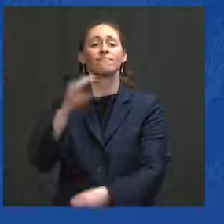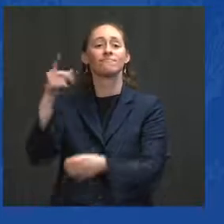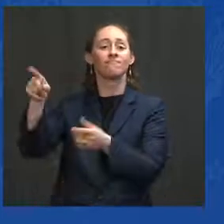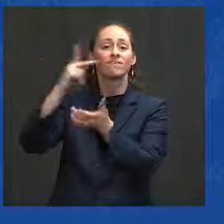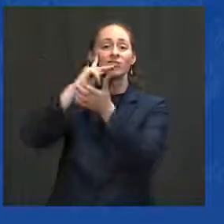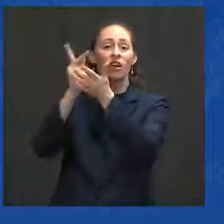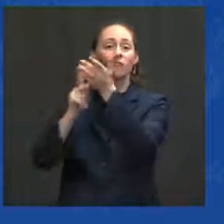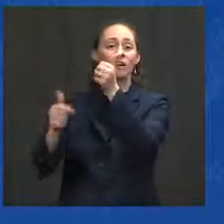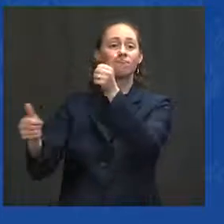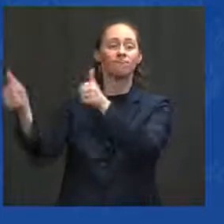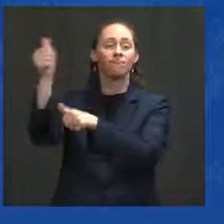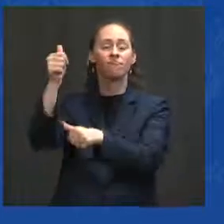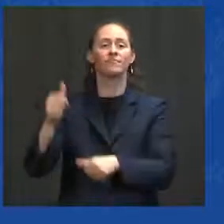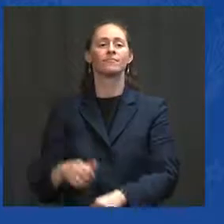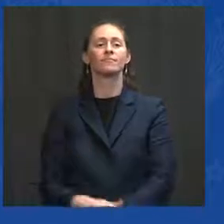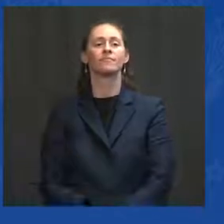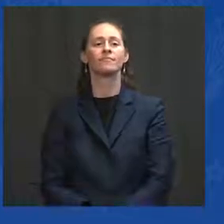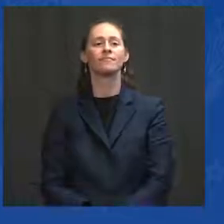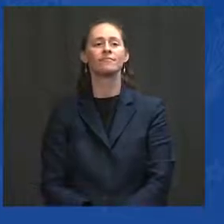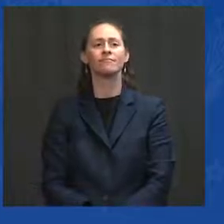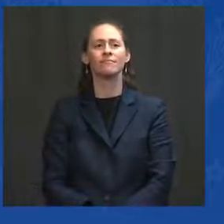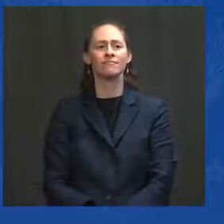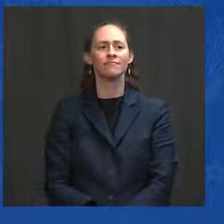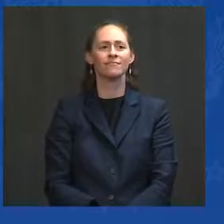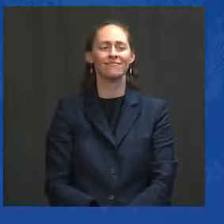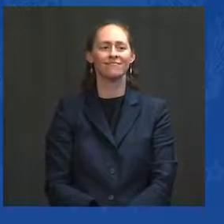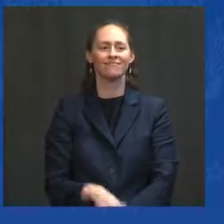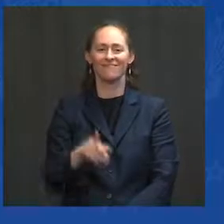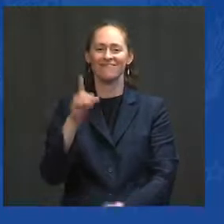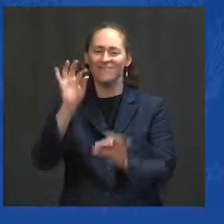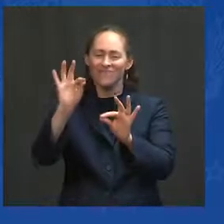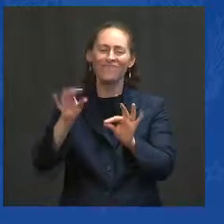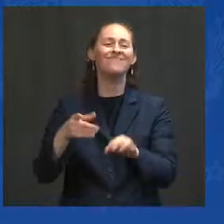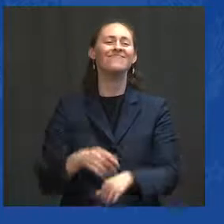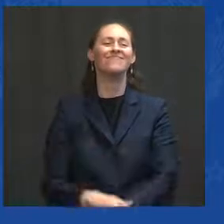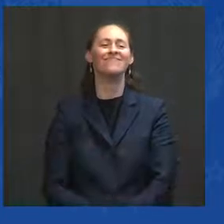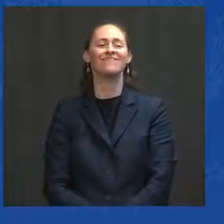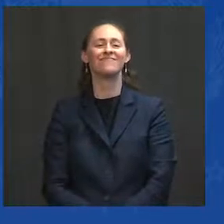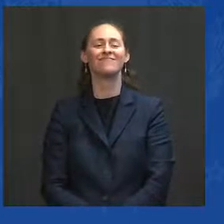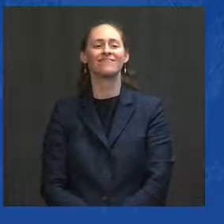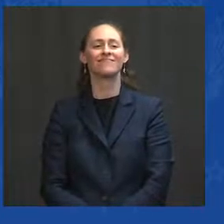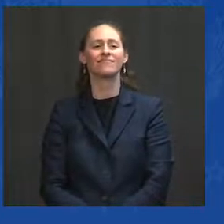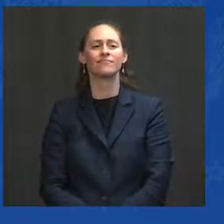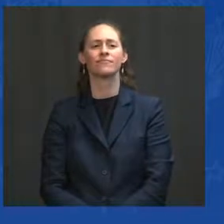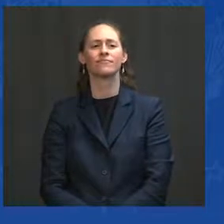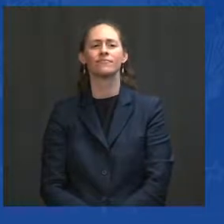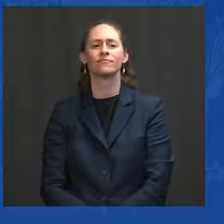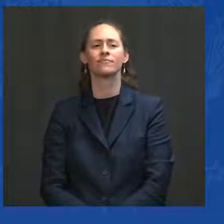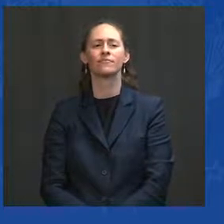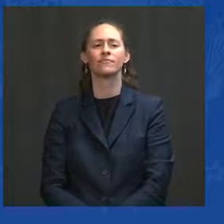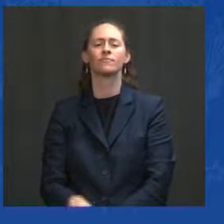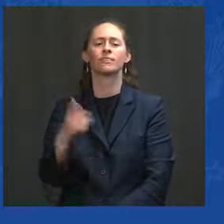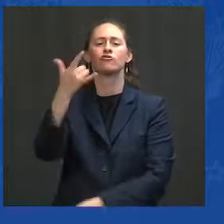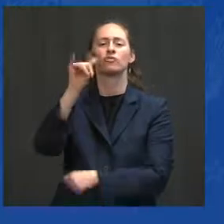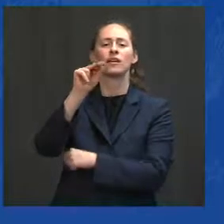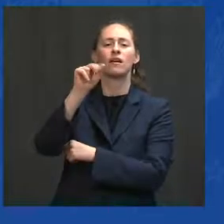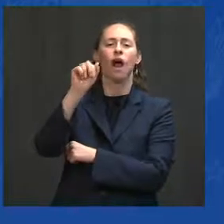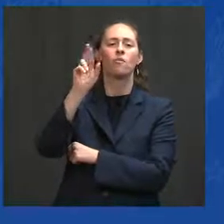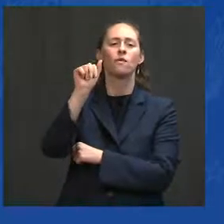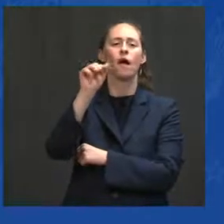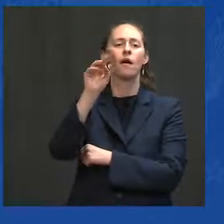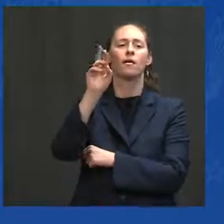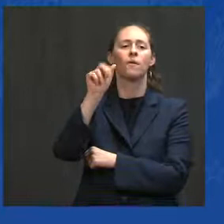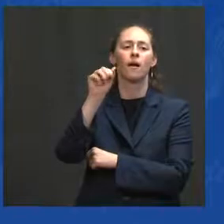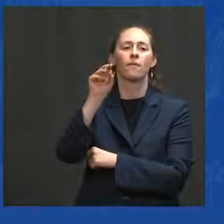you've been really good. Gina Raimondo, also Pete Buttigieg, and the chair of the